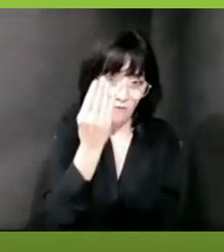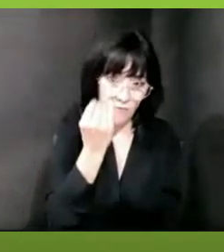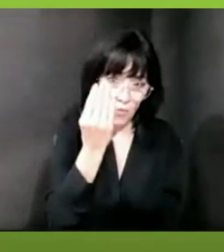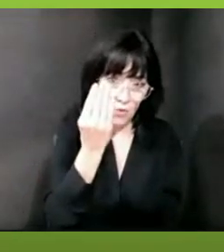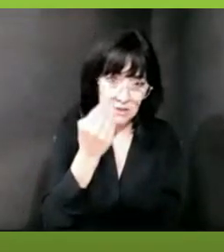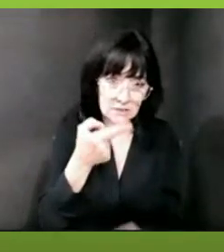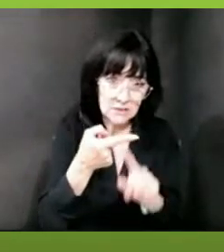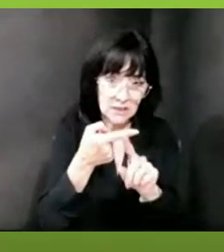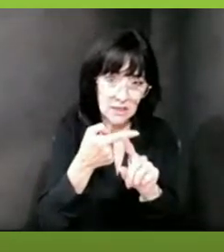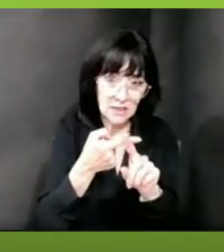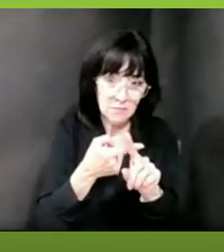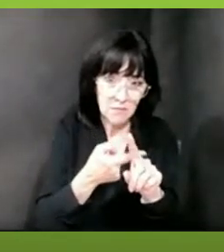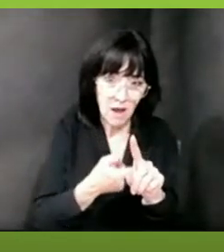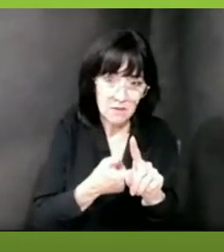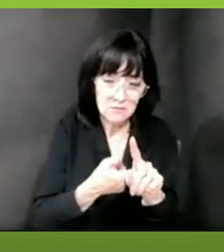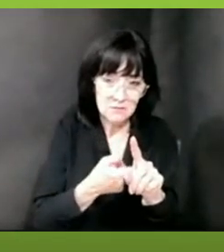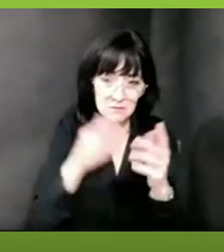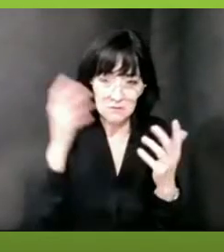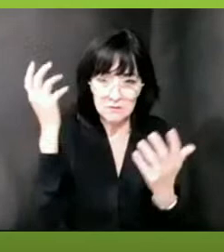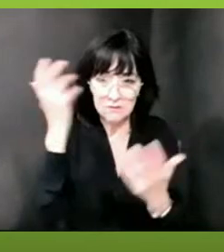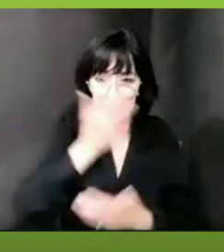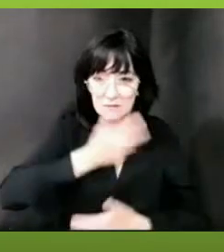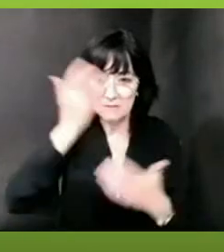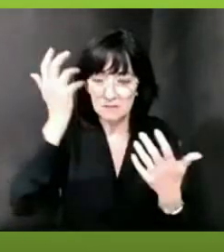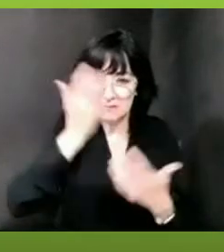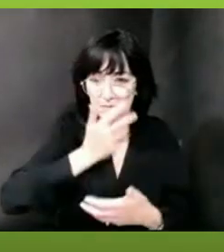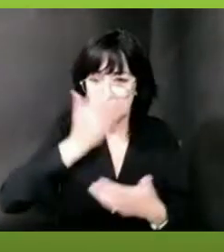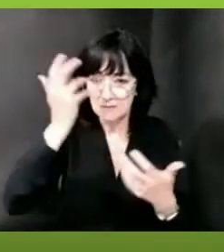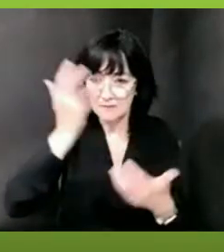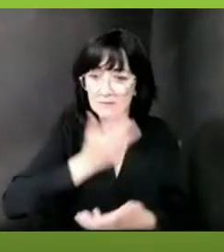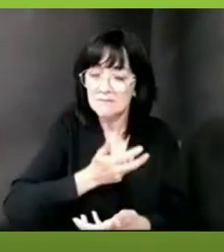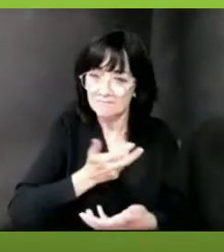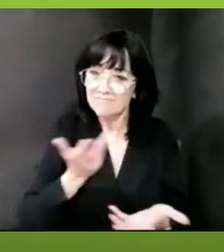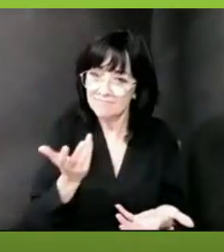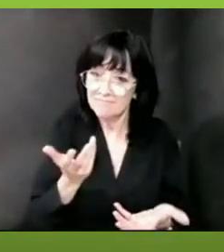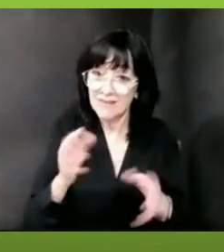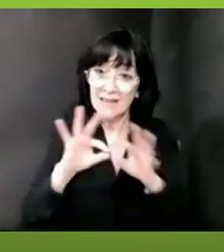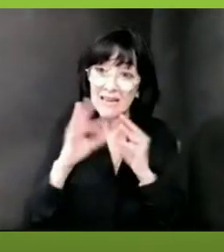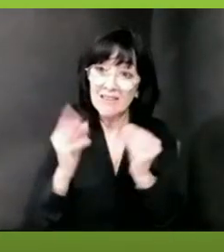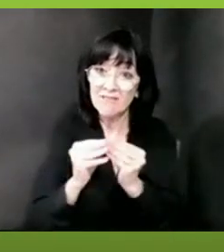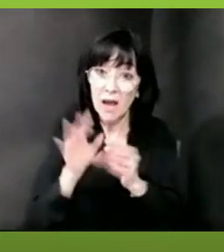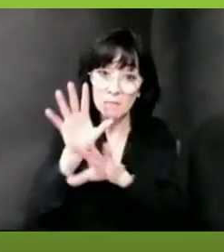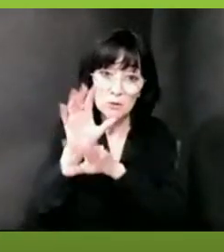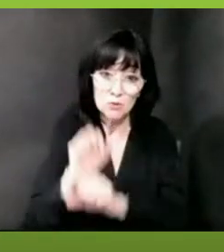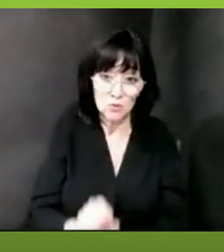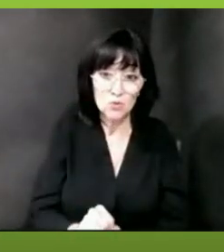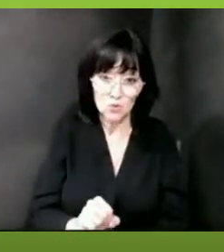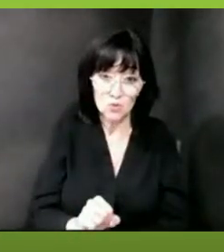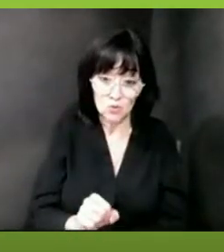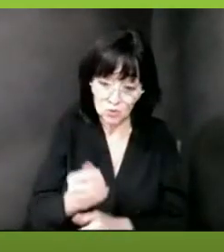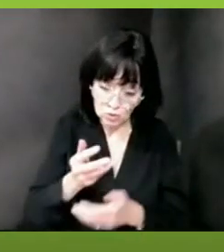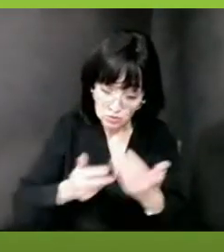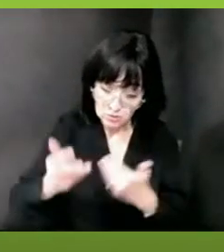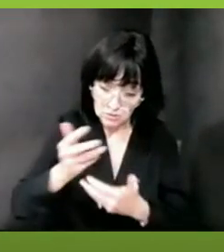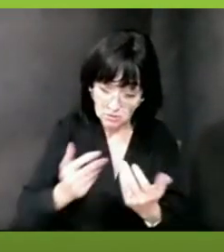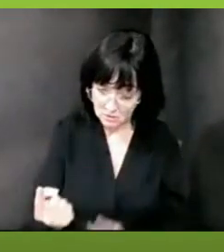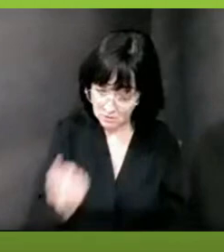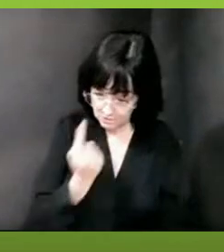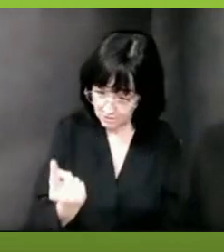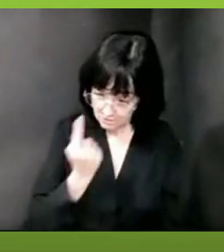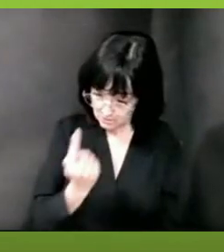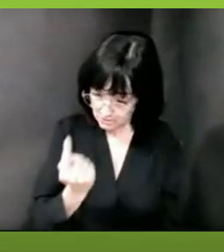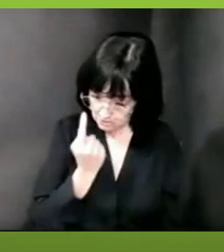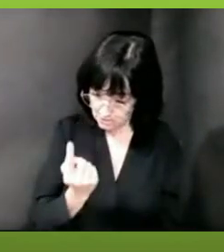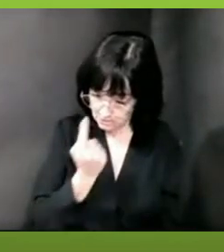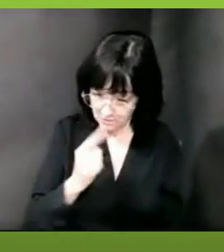of children 24/7. And it's just not what our families are used to. They're used to the kids going to school Monday through Friday.